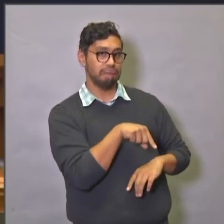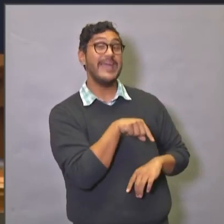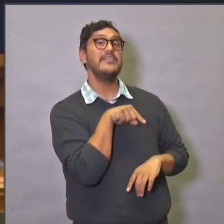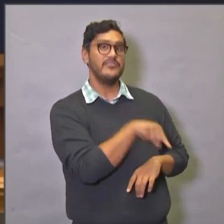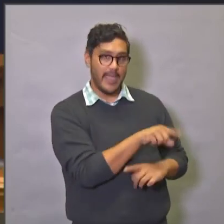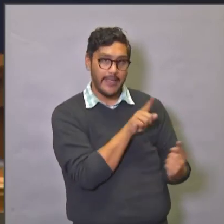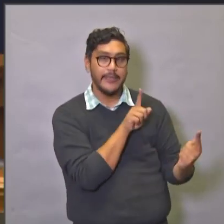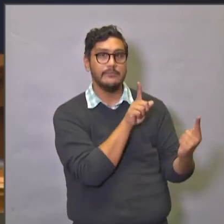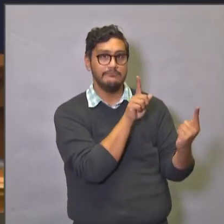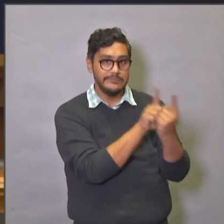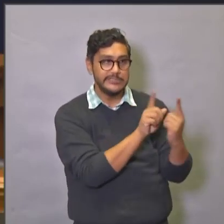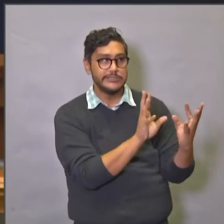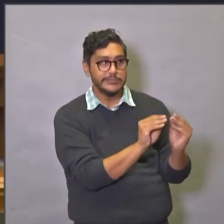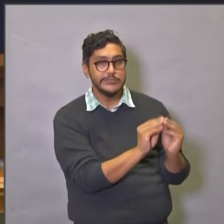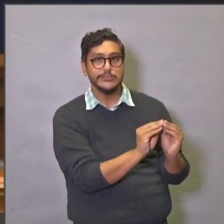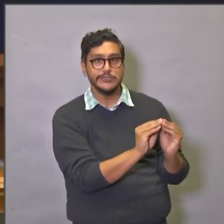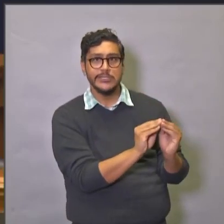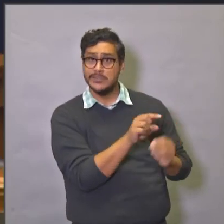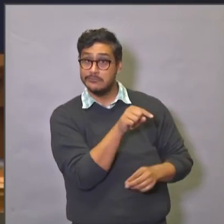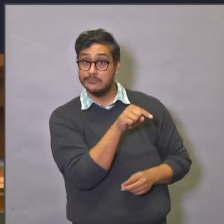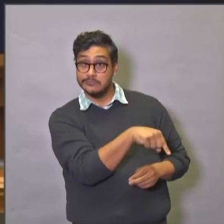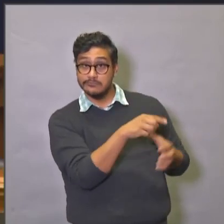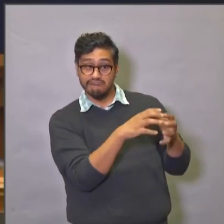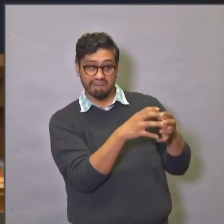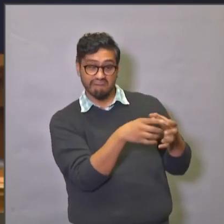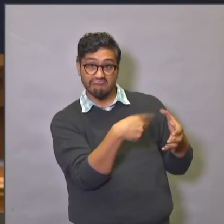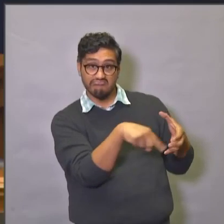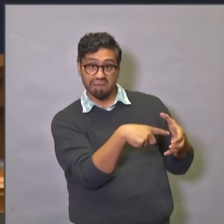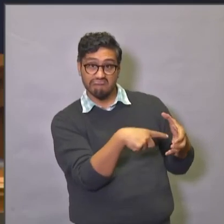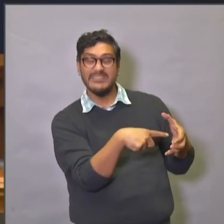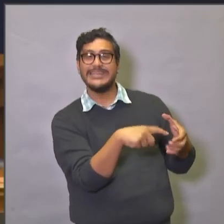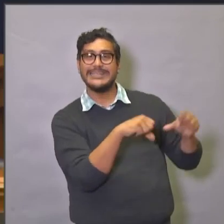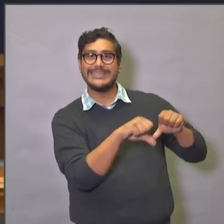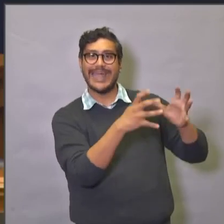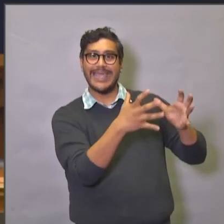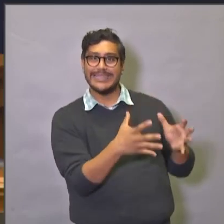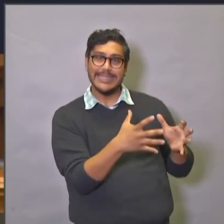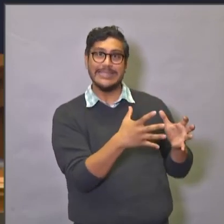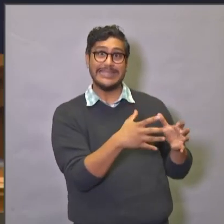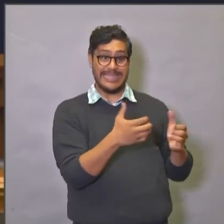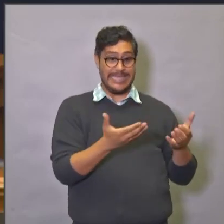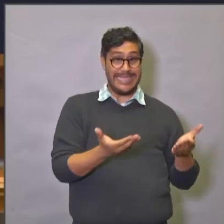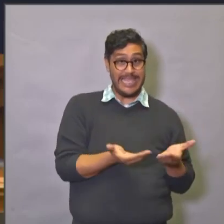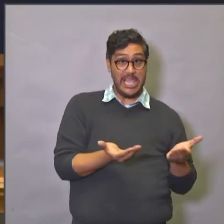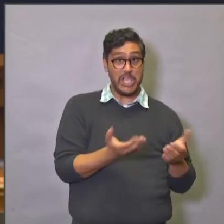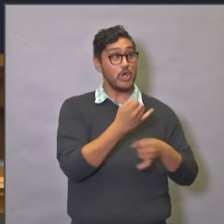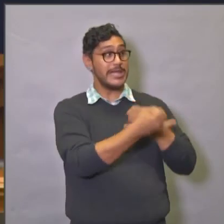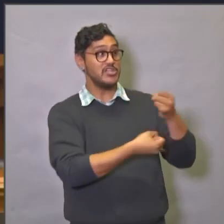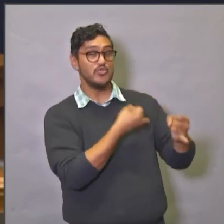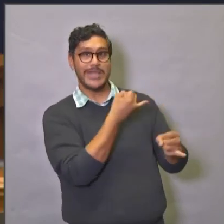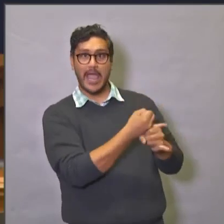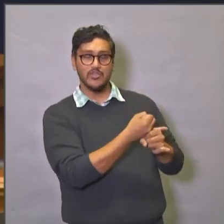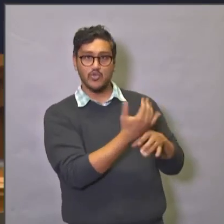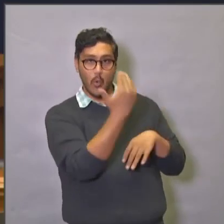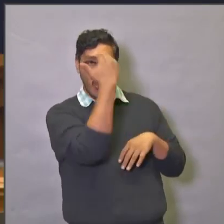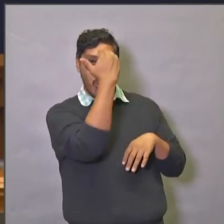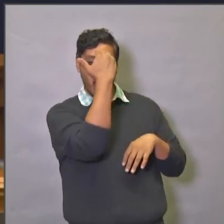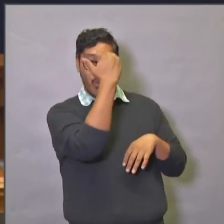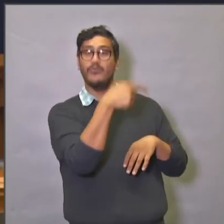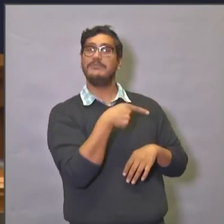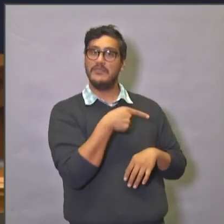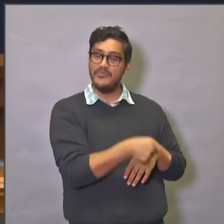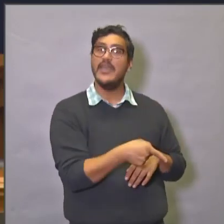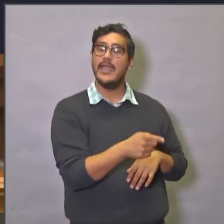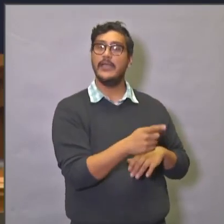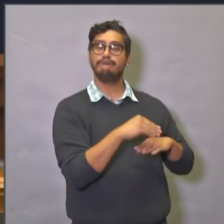that really is made up of scientists of sort of international and national prestige, who are helping to